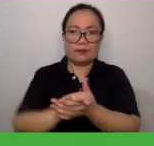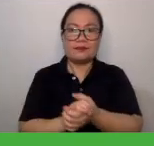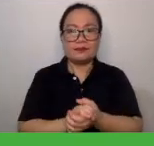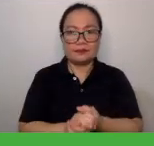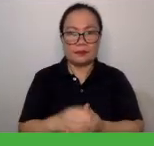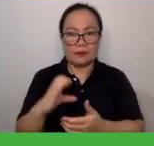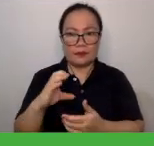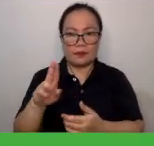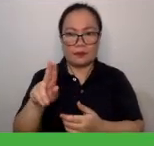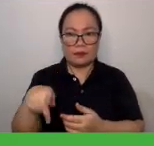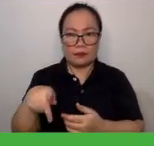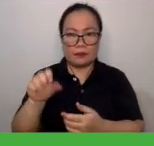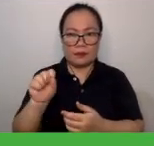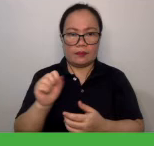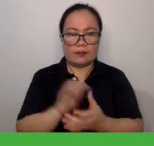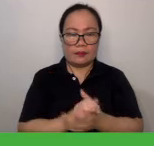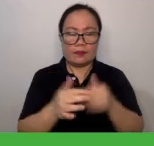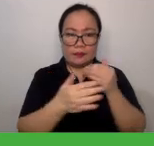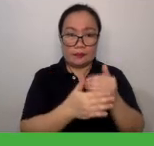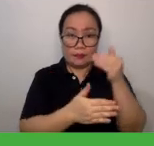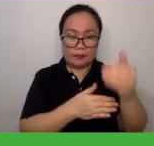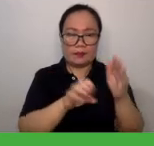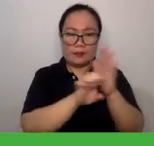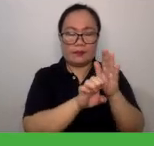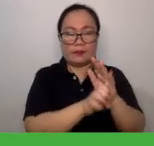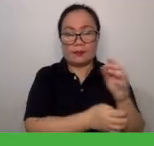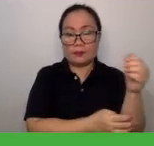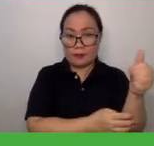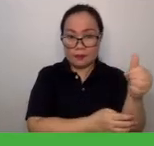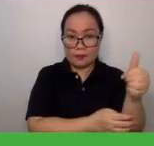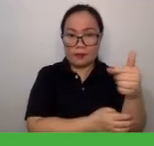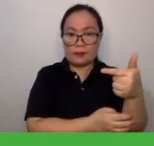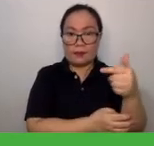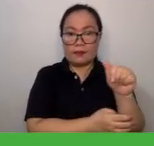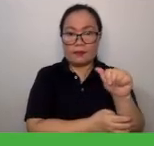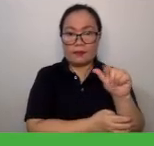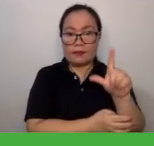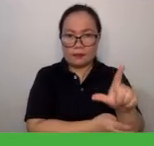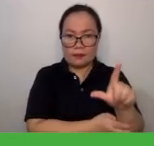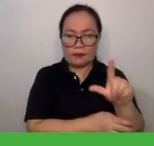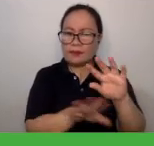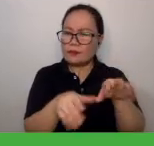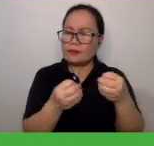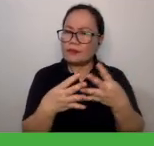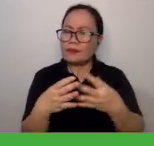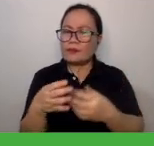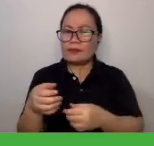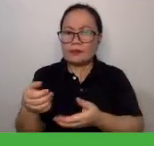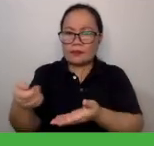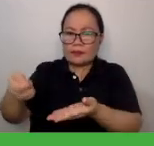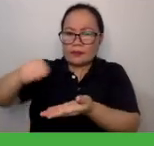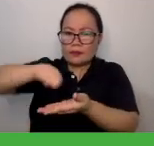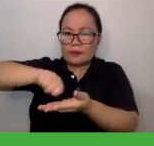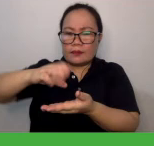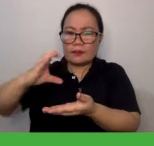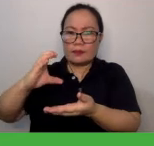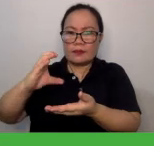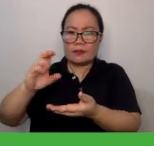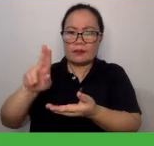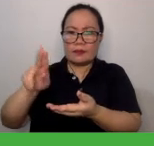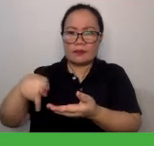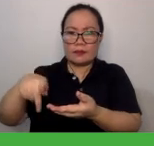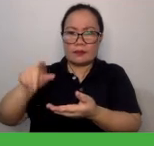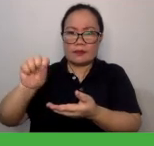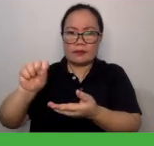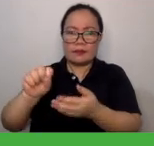to 10 cups. Next, I have 10 gallons. Okay, so how many cups? So,